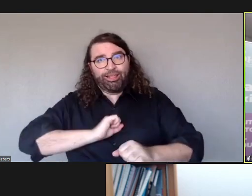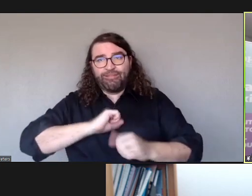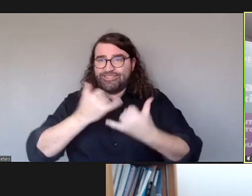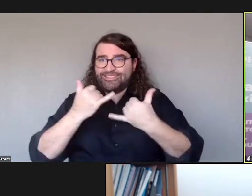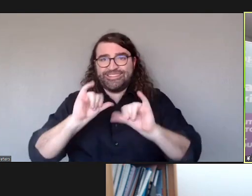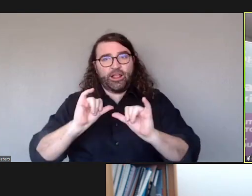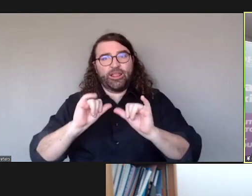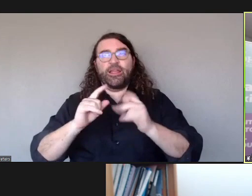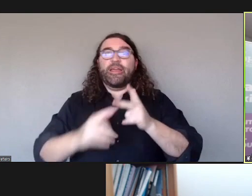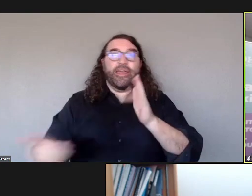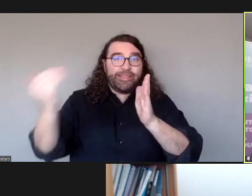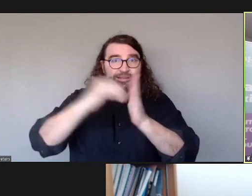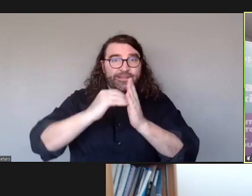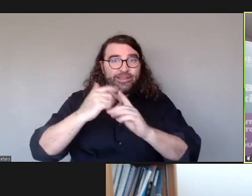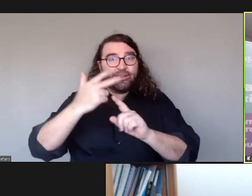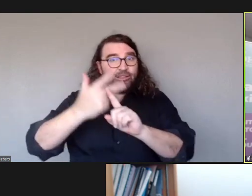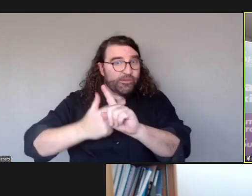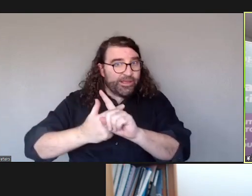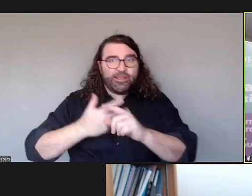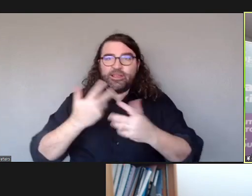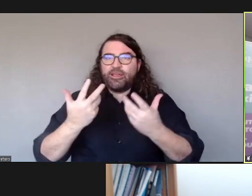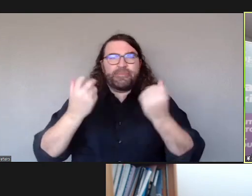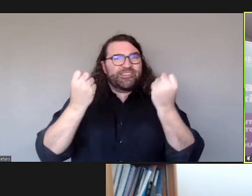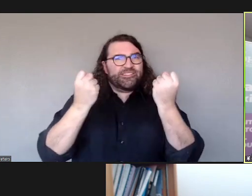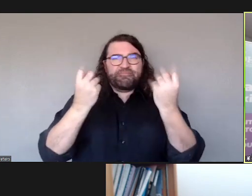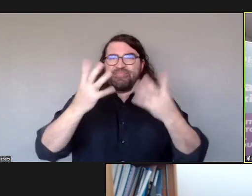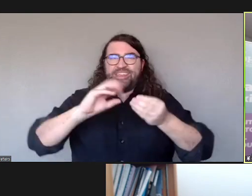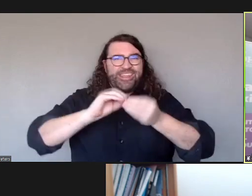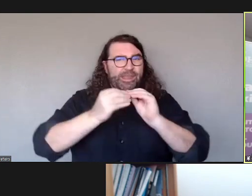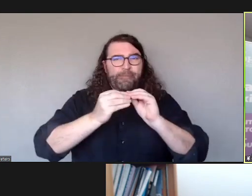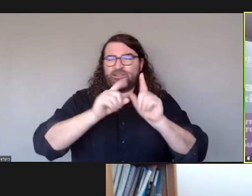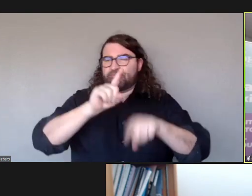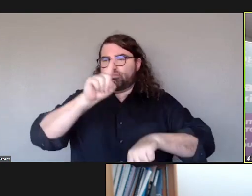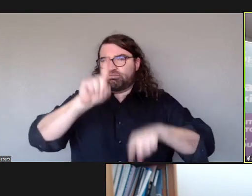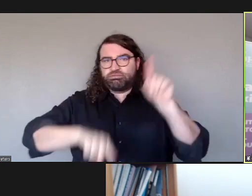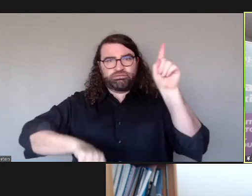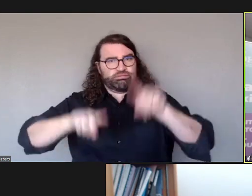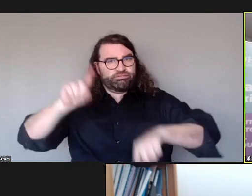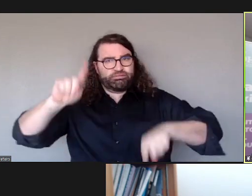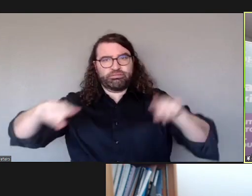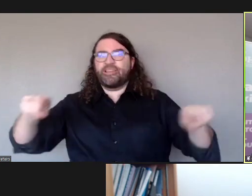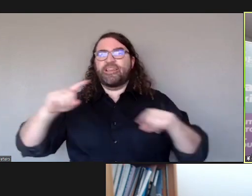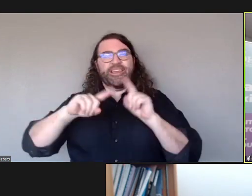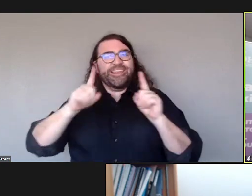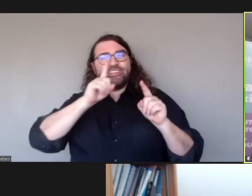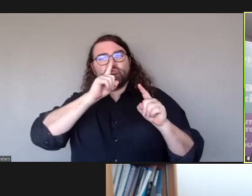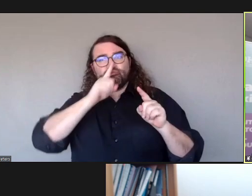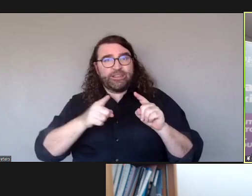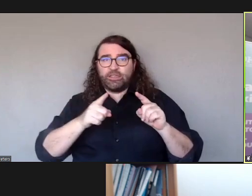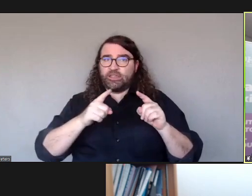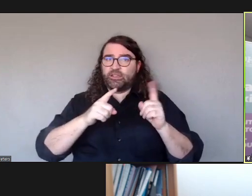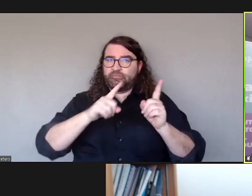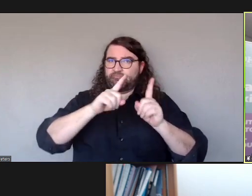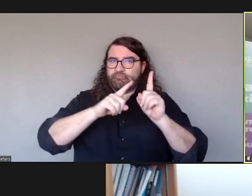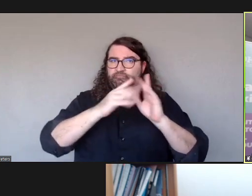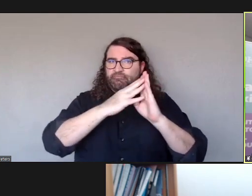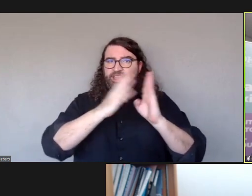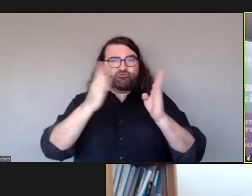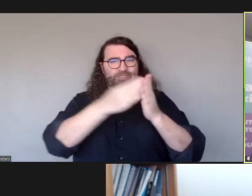another month. But there's all sorts of numbers all over the board. It's real. I have patients with it. I think